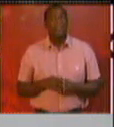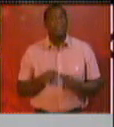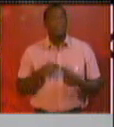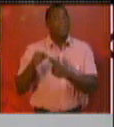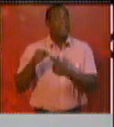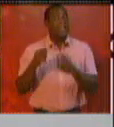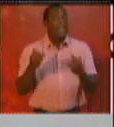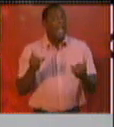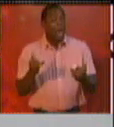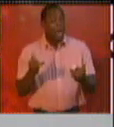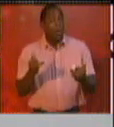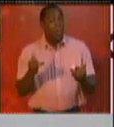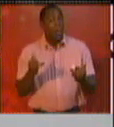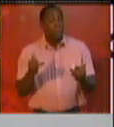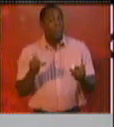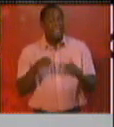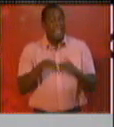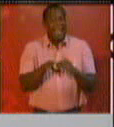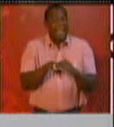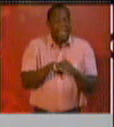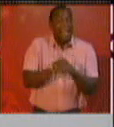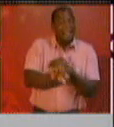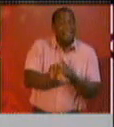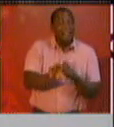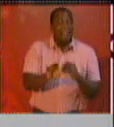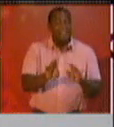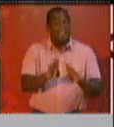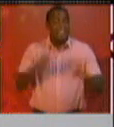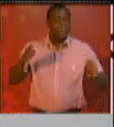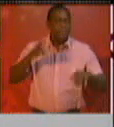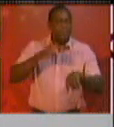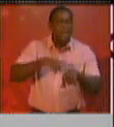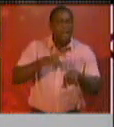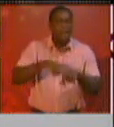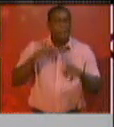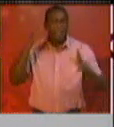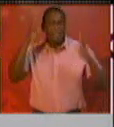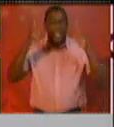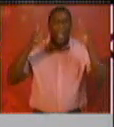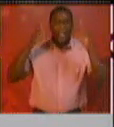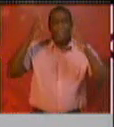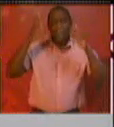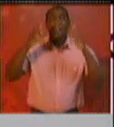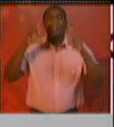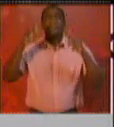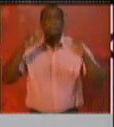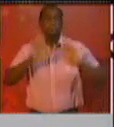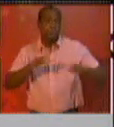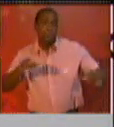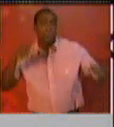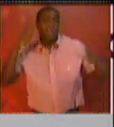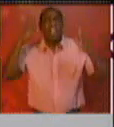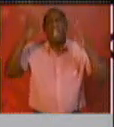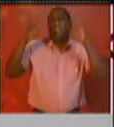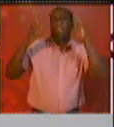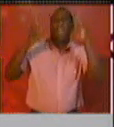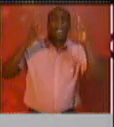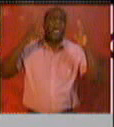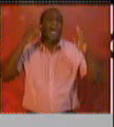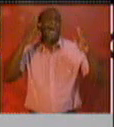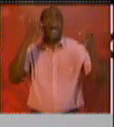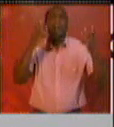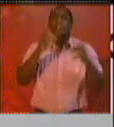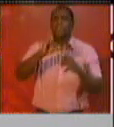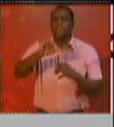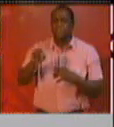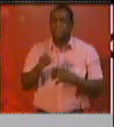different carnival weekend, we move into a weekend where we're not having Kiddies Carnival, Dimash Gras, Juve, Carnival